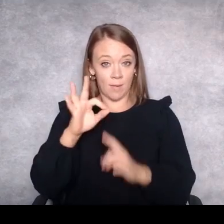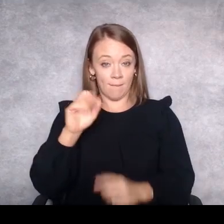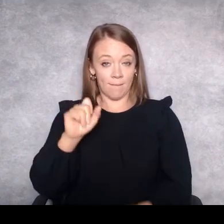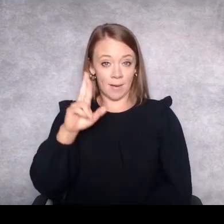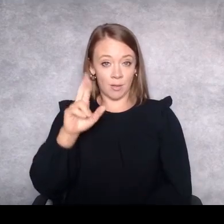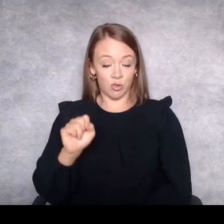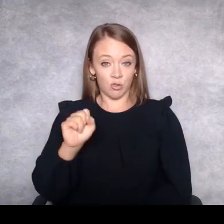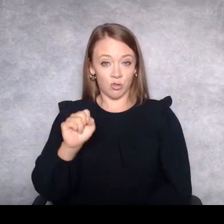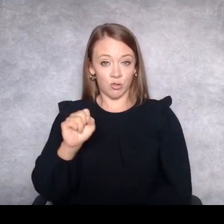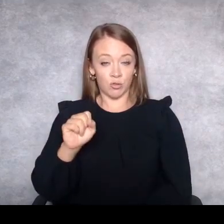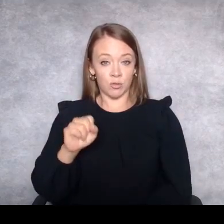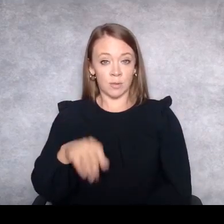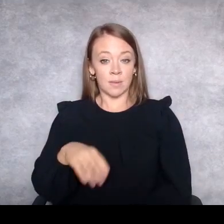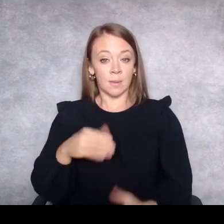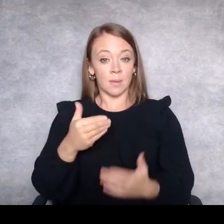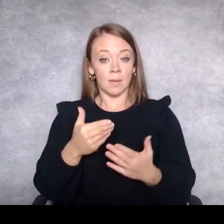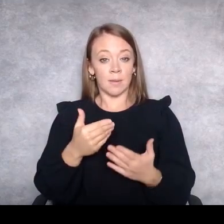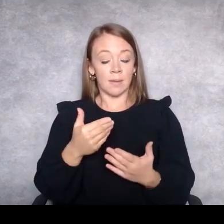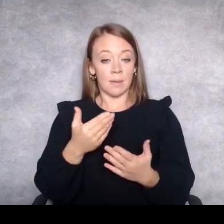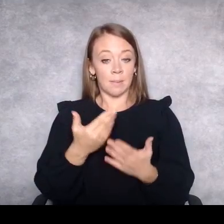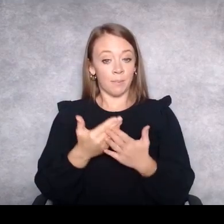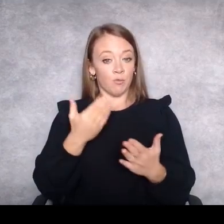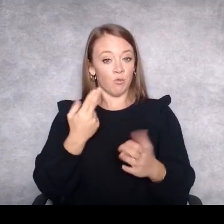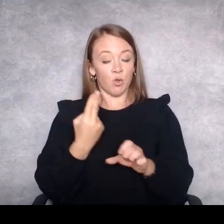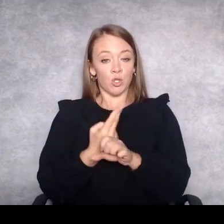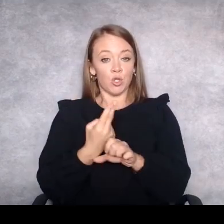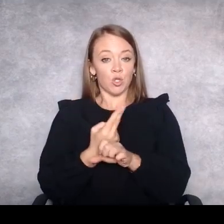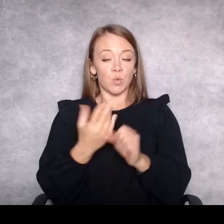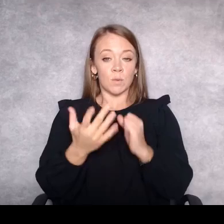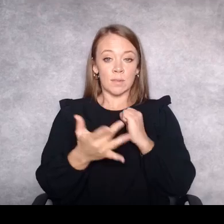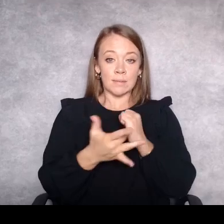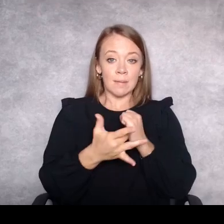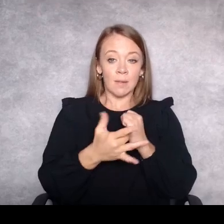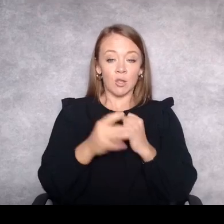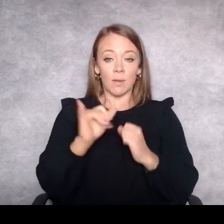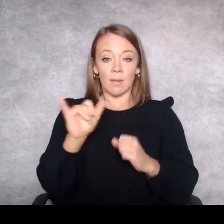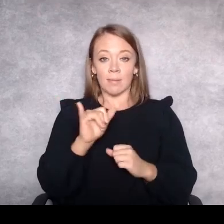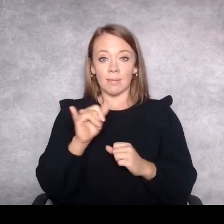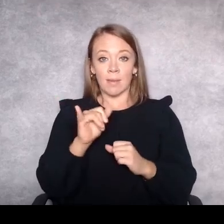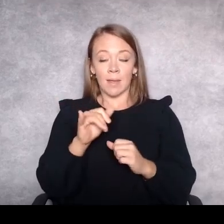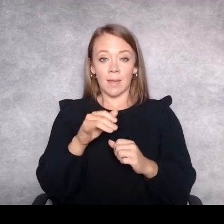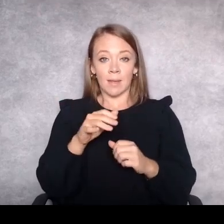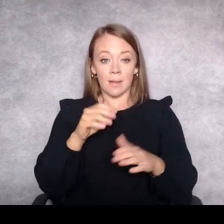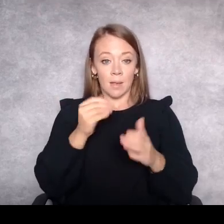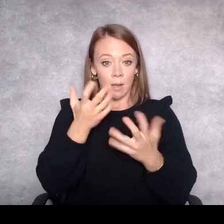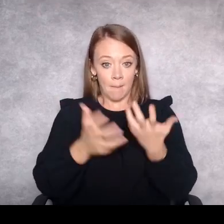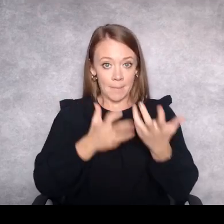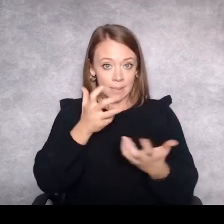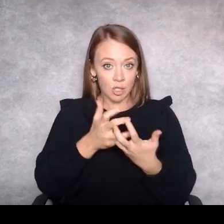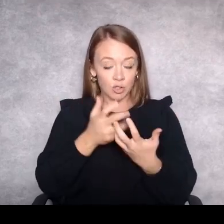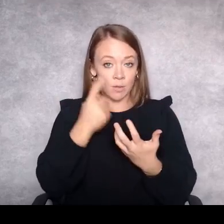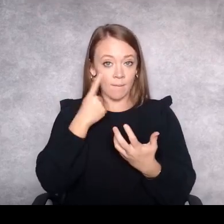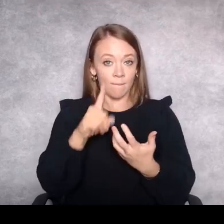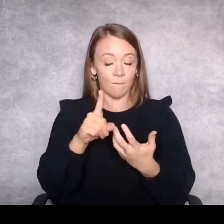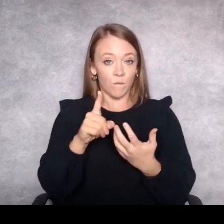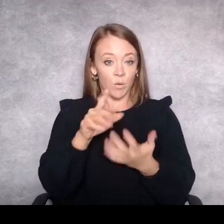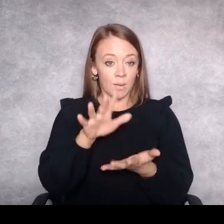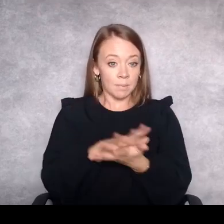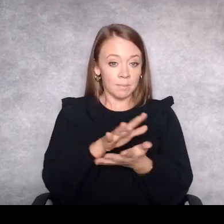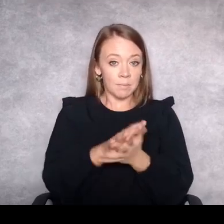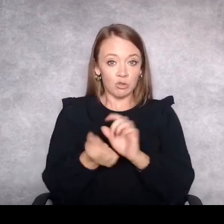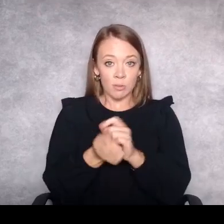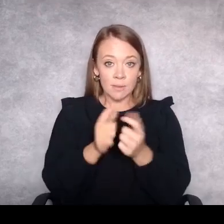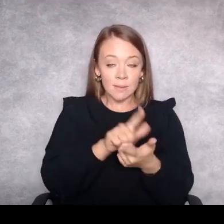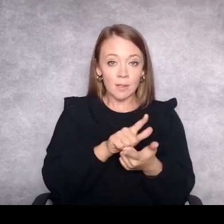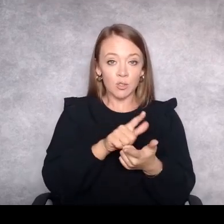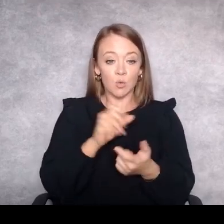factors, then before the ARC marks technology, such as text-to-speech and native language and accommodations,